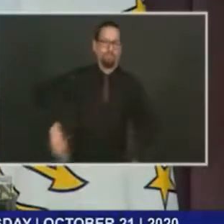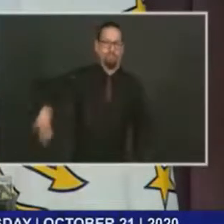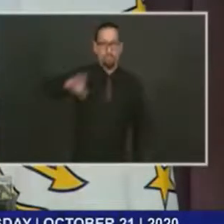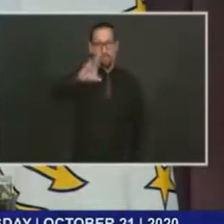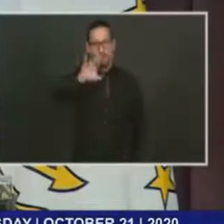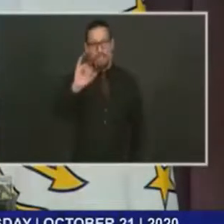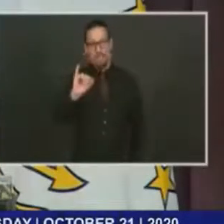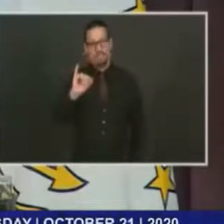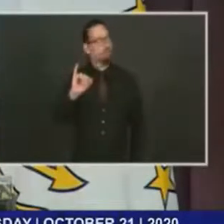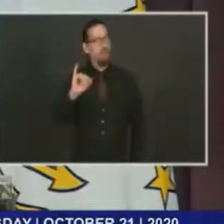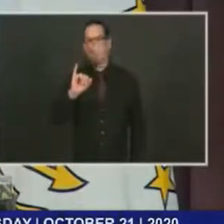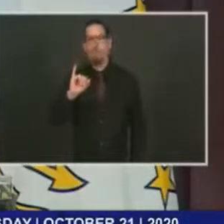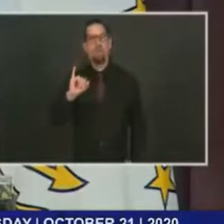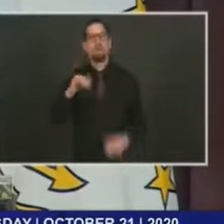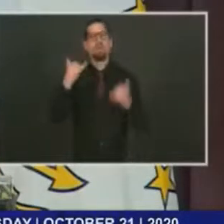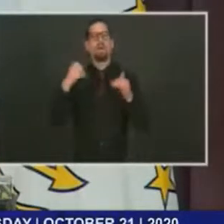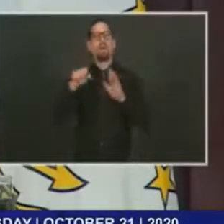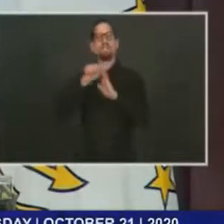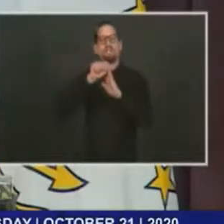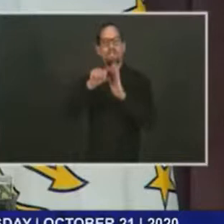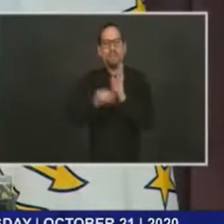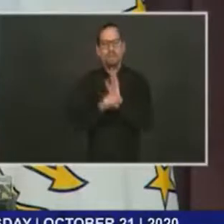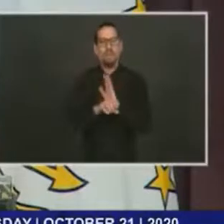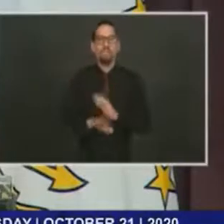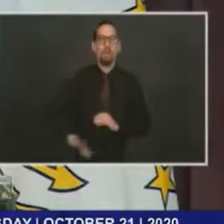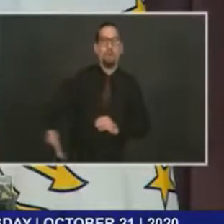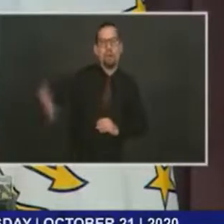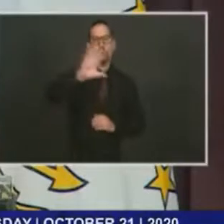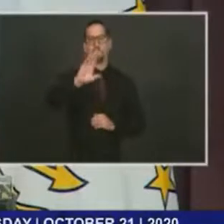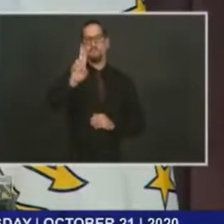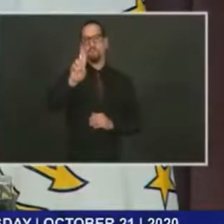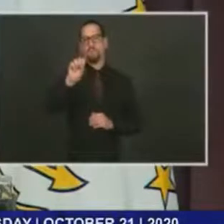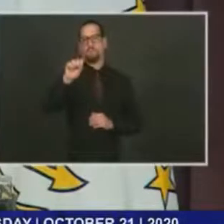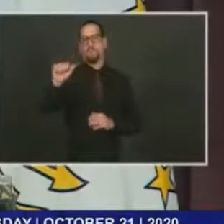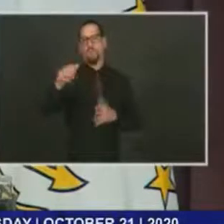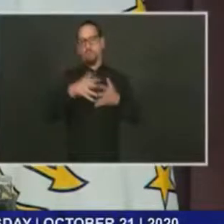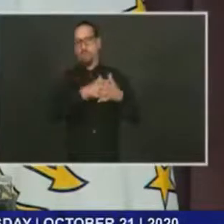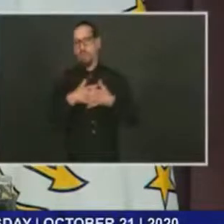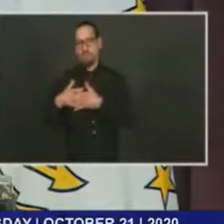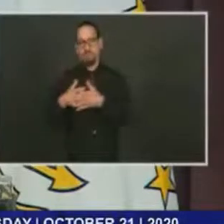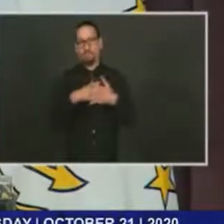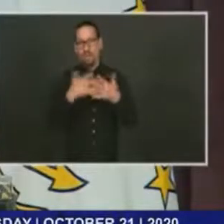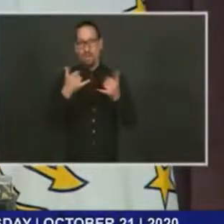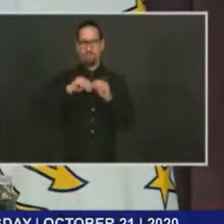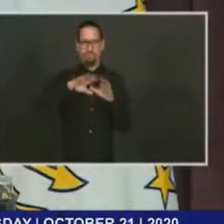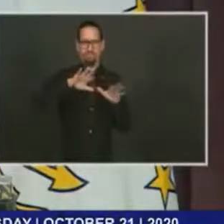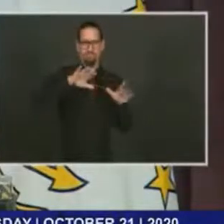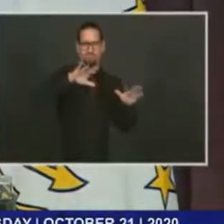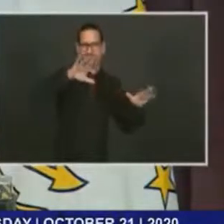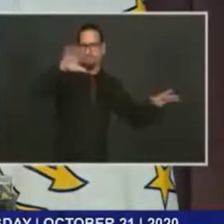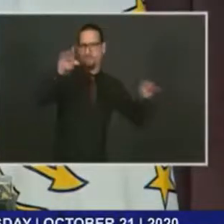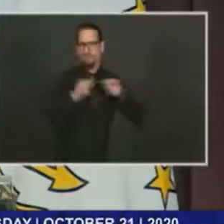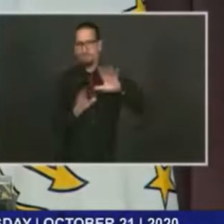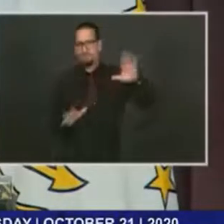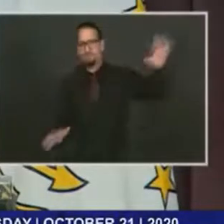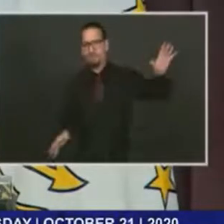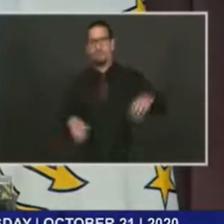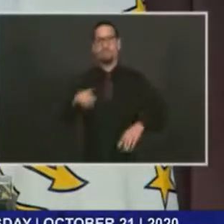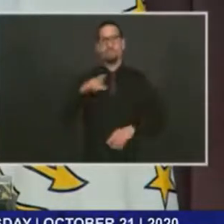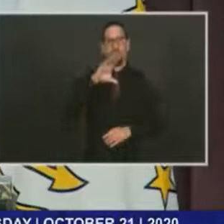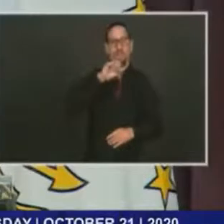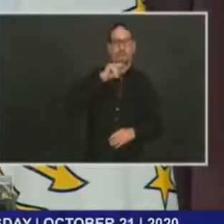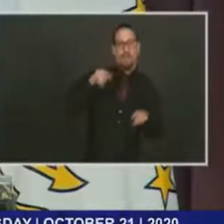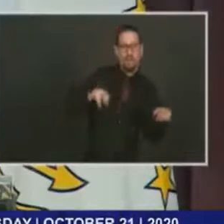right now is seeing their cases increase. Our neighbors are Connecticut,